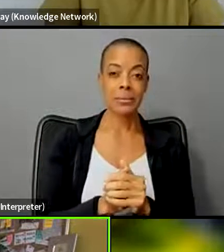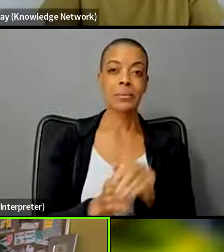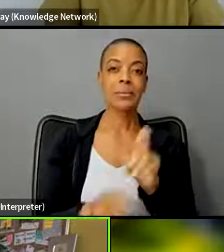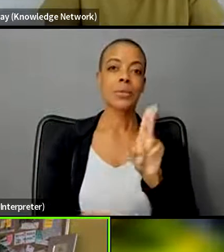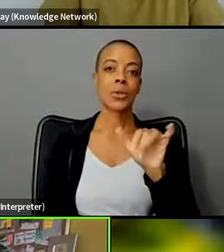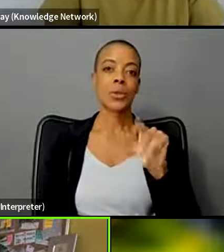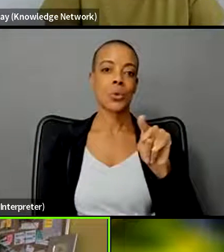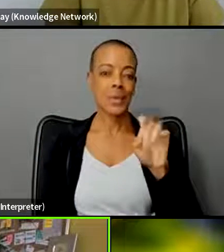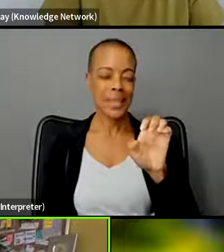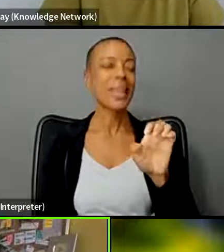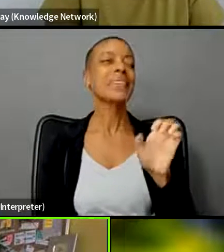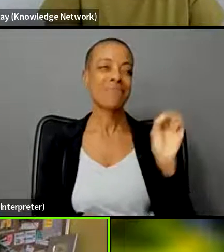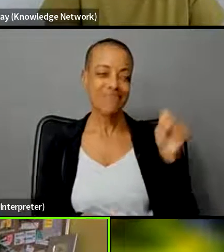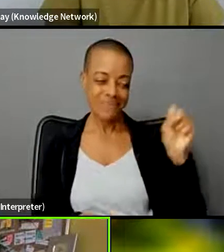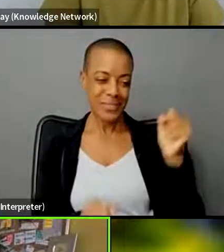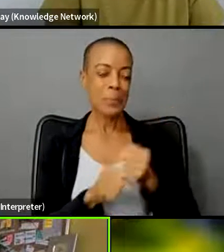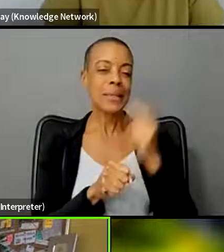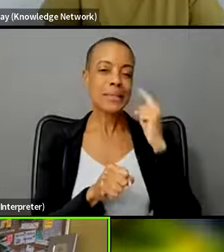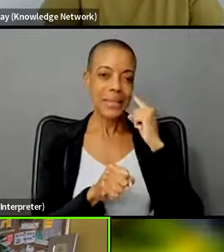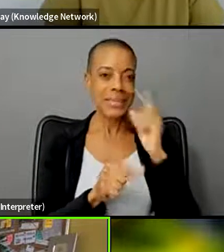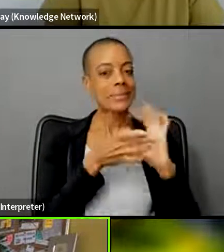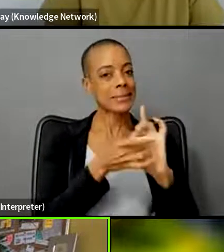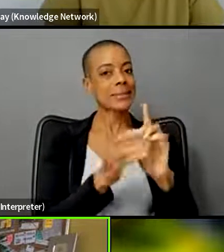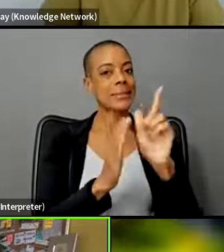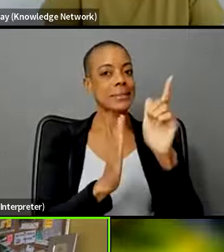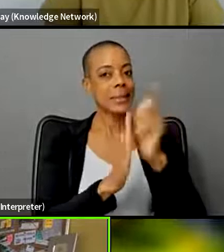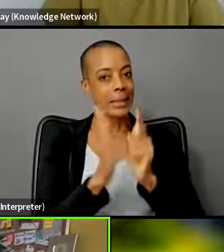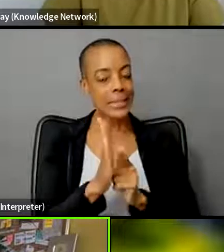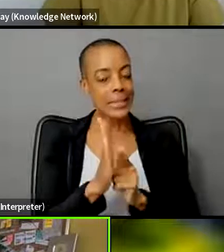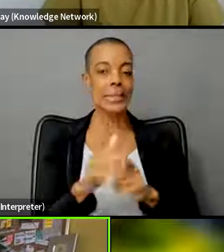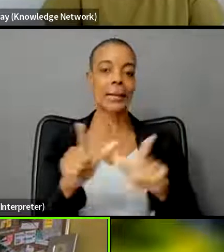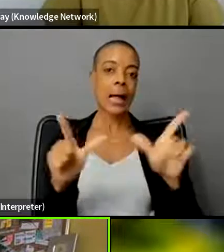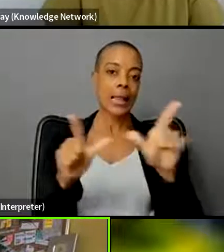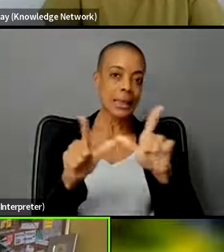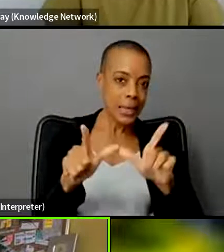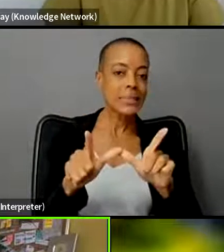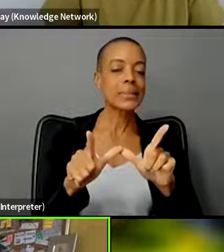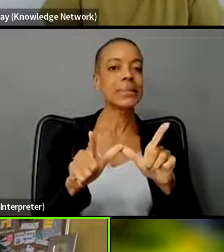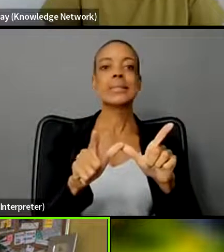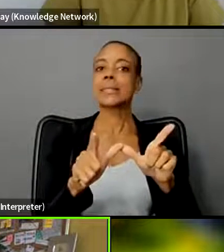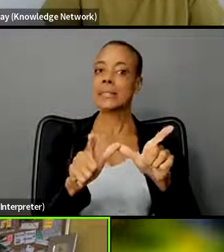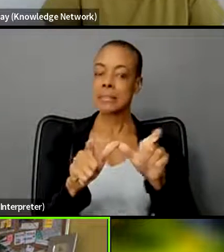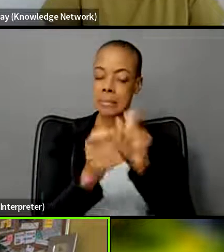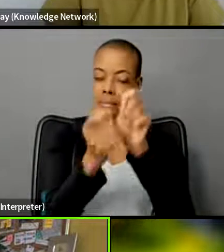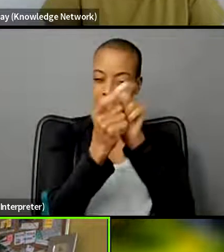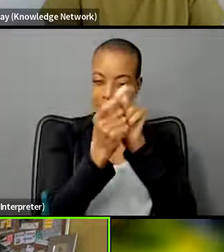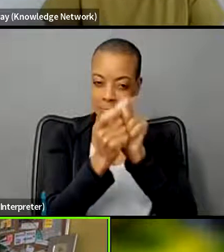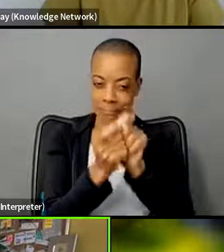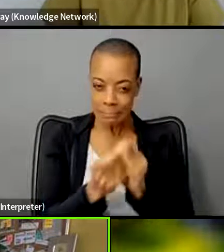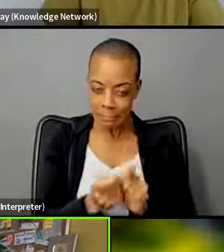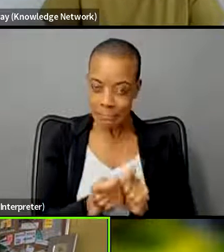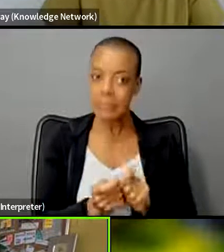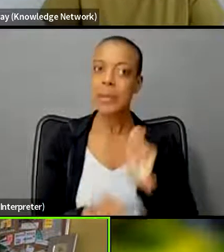around legal and licensing that, yeah, you got to have those T's crossed and those I's dotted.